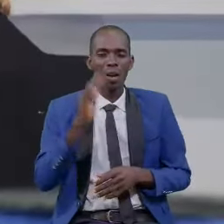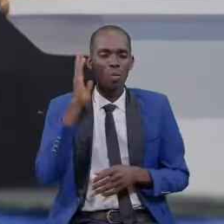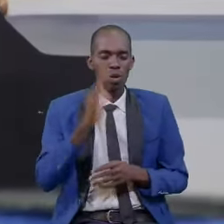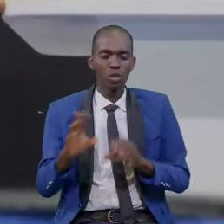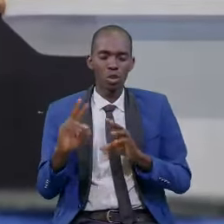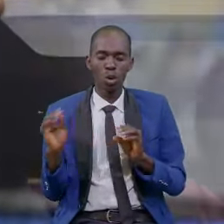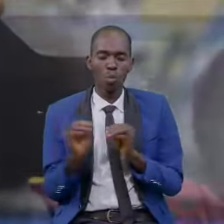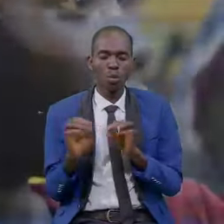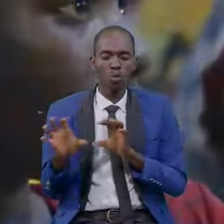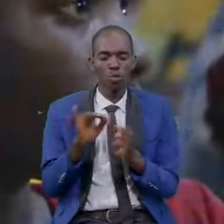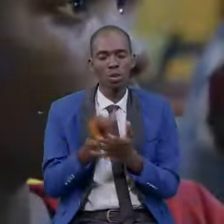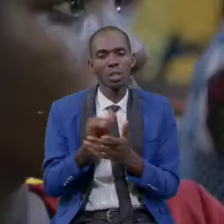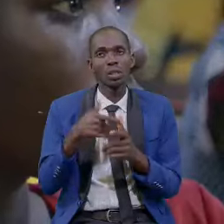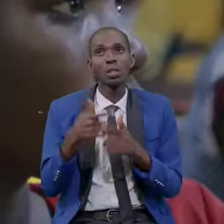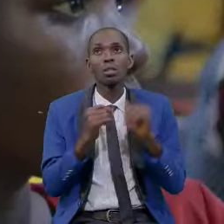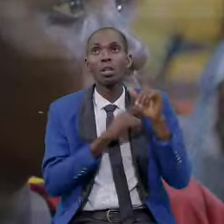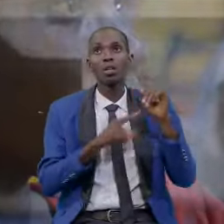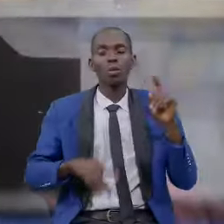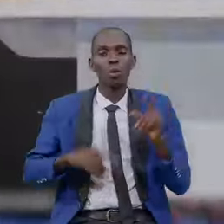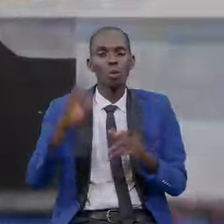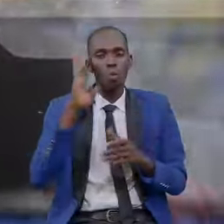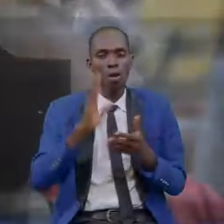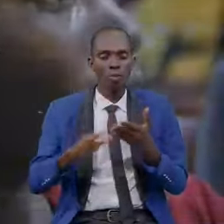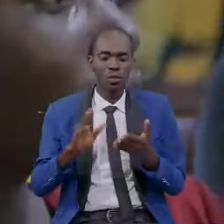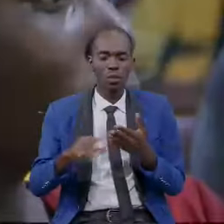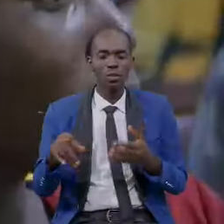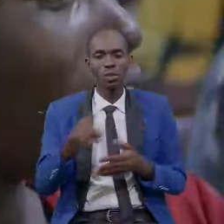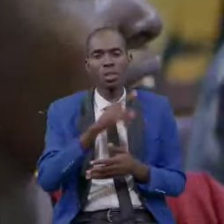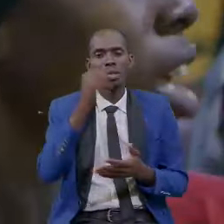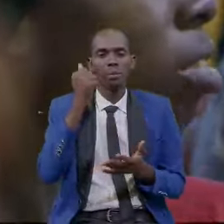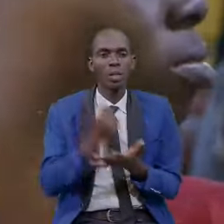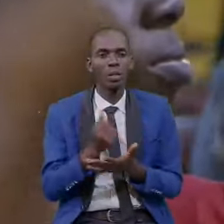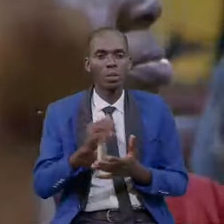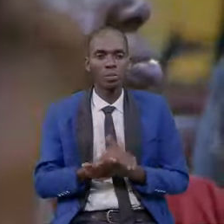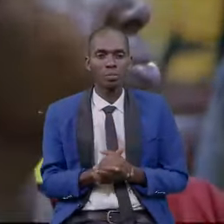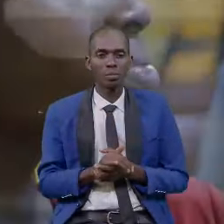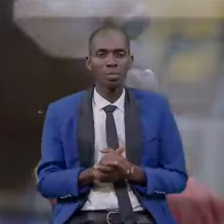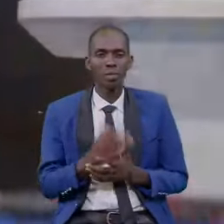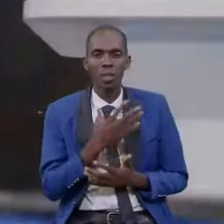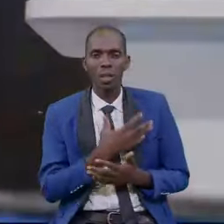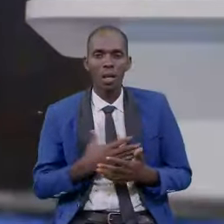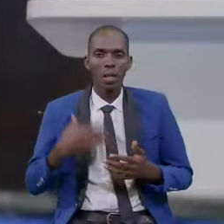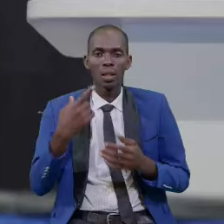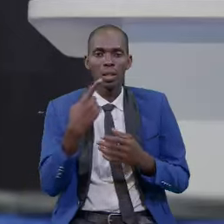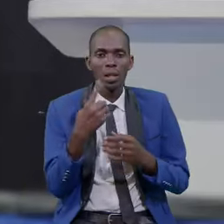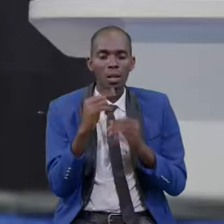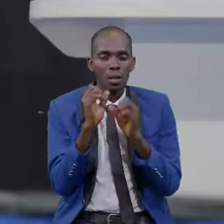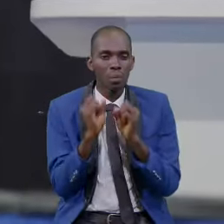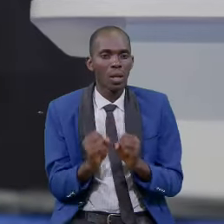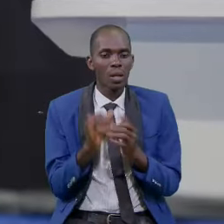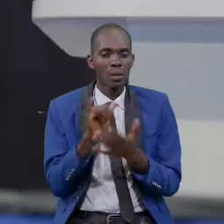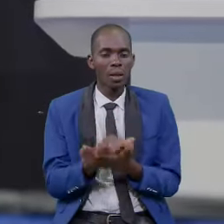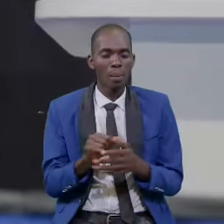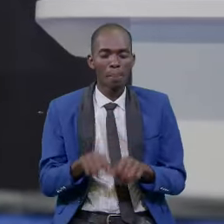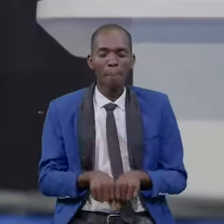you. Say good amen. And then the power that breaks